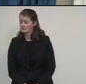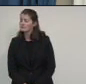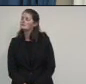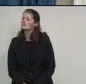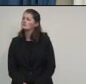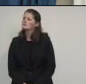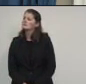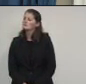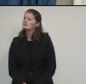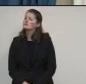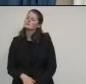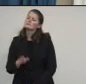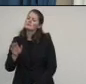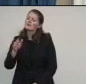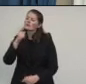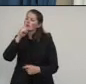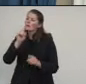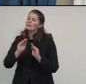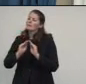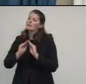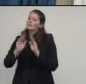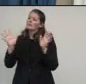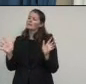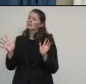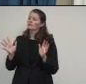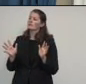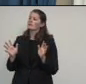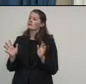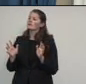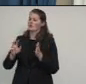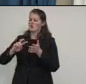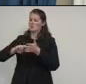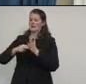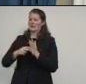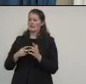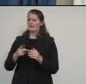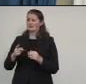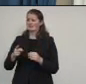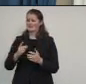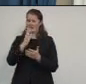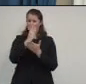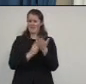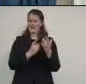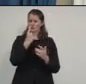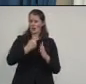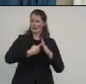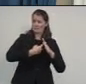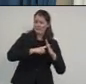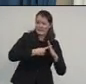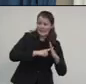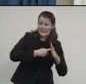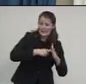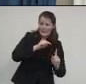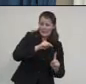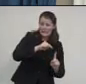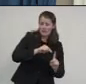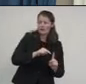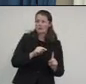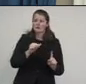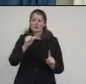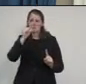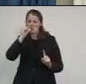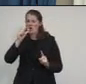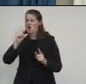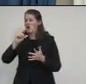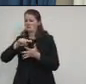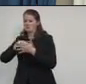and I didn't want to put everybody into 2 press conferences in 2 days. In an ideal world, as I said, I would like to have done it sooner. You